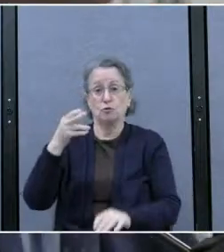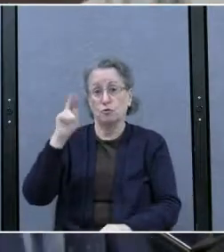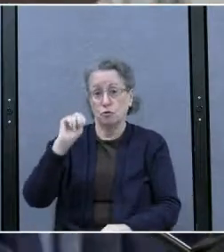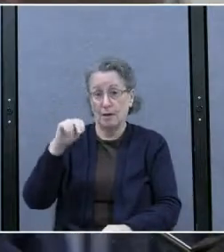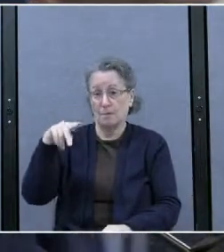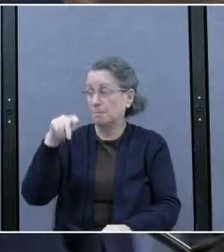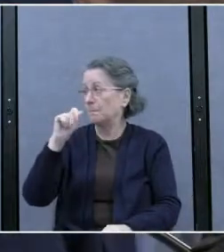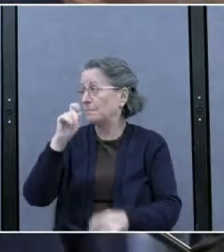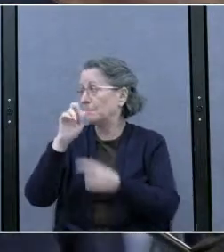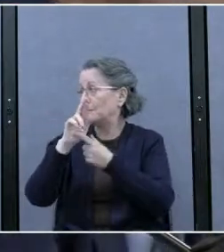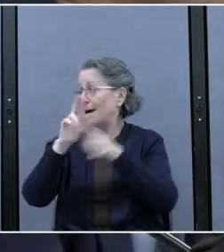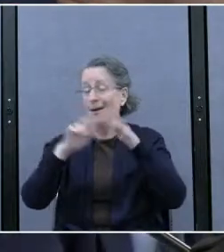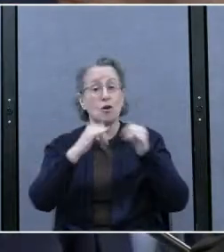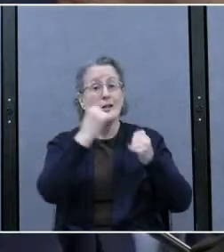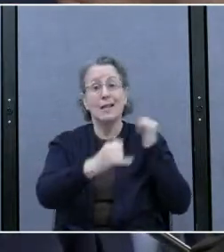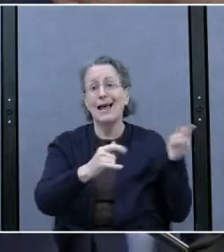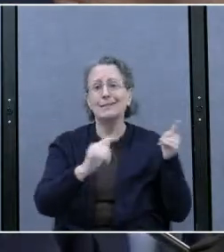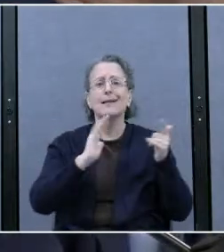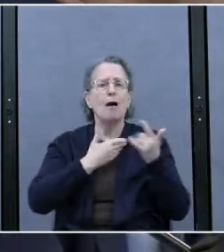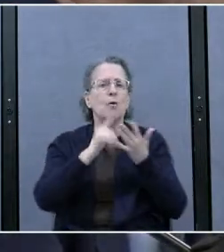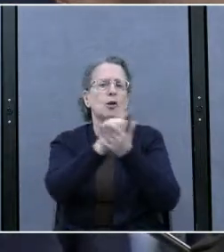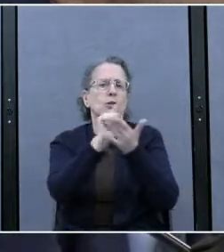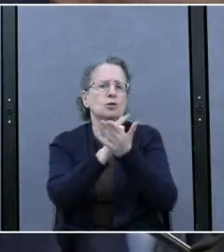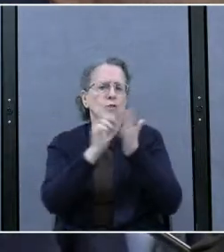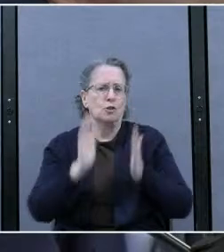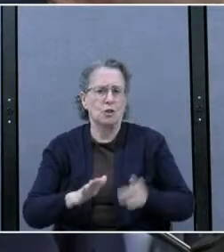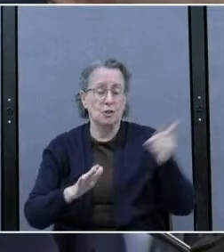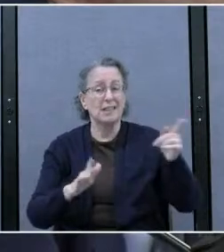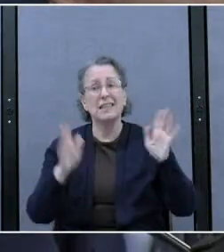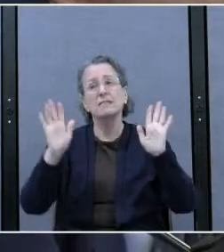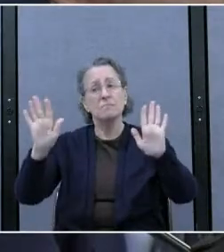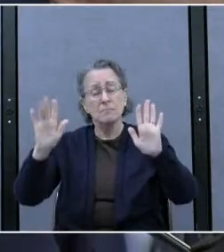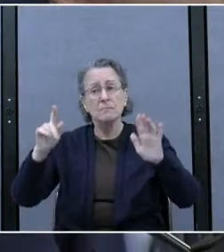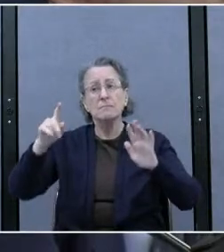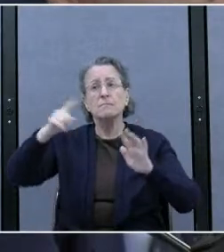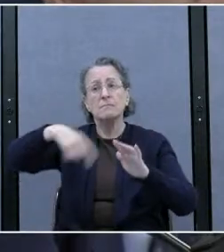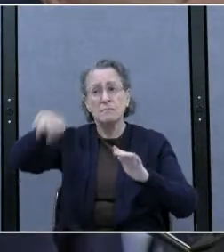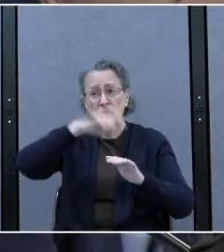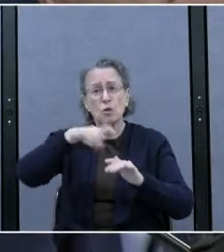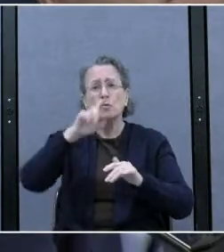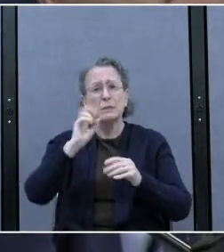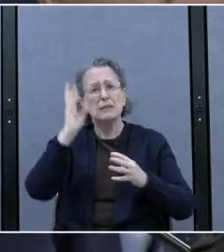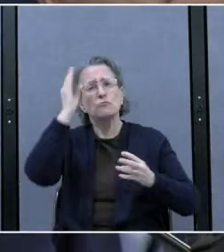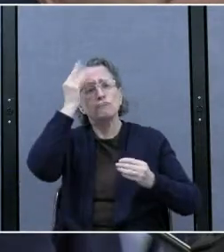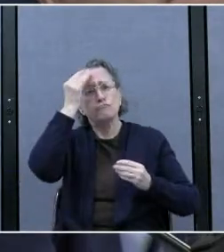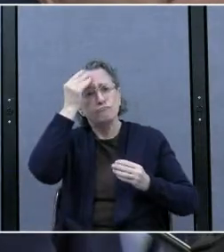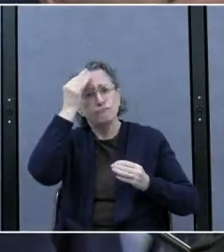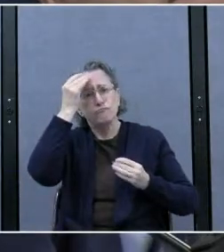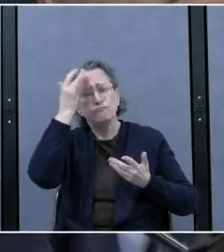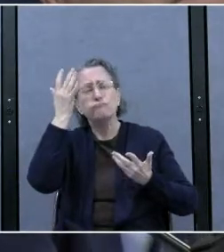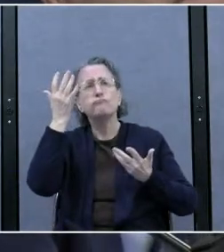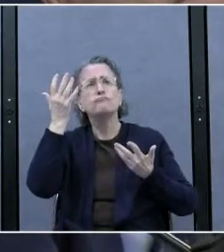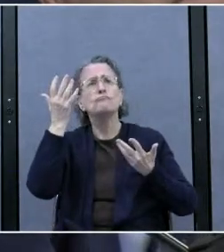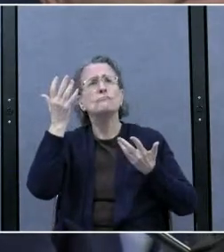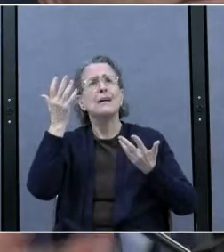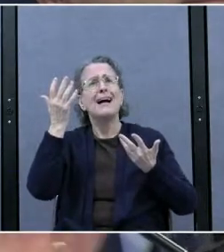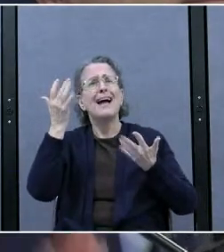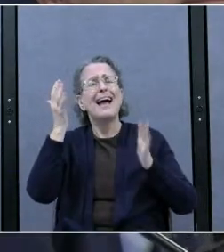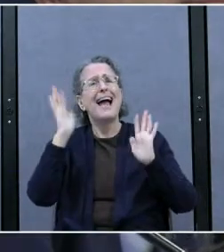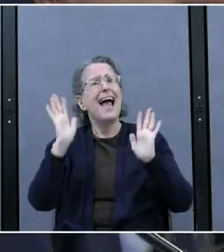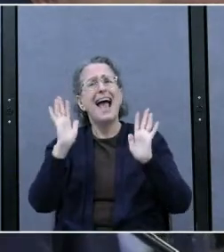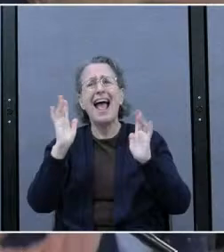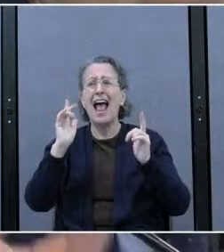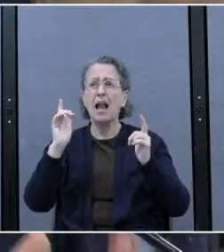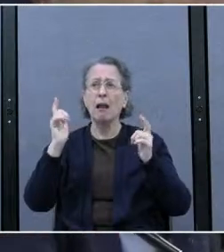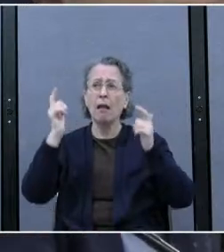for information, also a time for humility. I will not know the answer to every single question that's asked. It's possible that